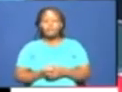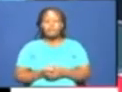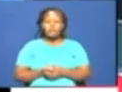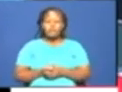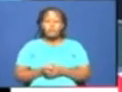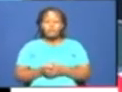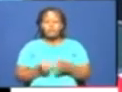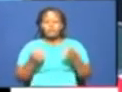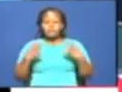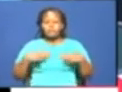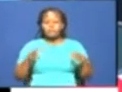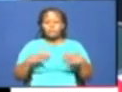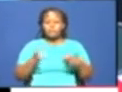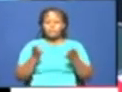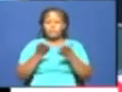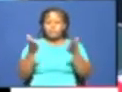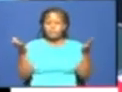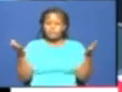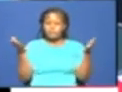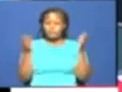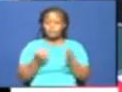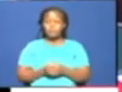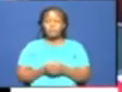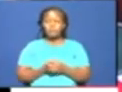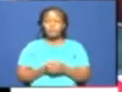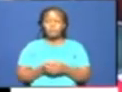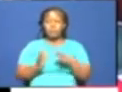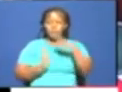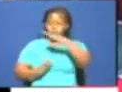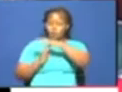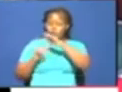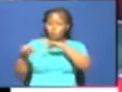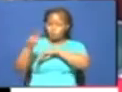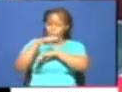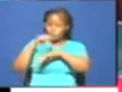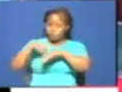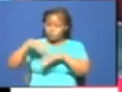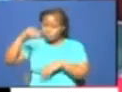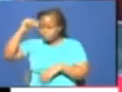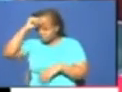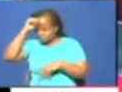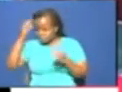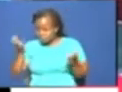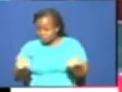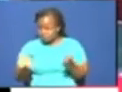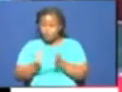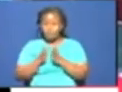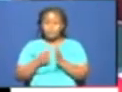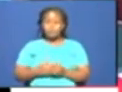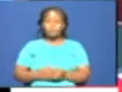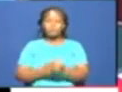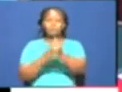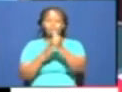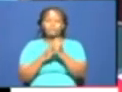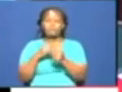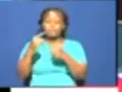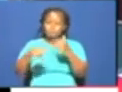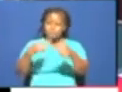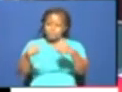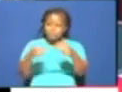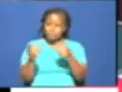Fellow citizens, at the top of our national government, where leadership is exercised to the